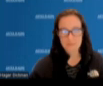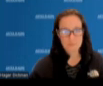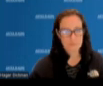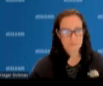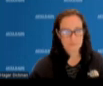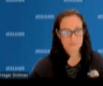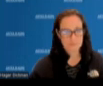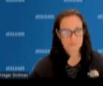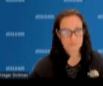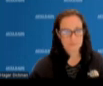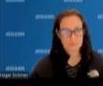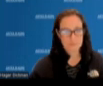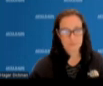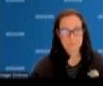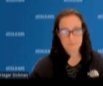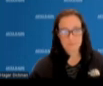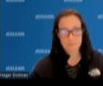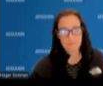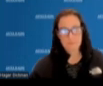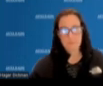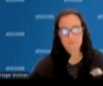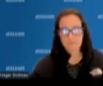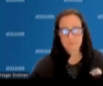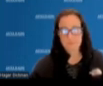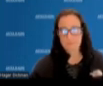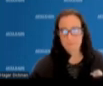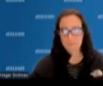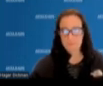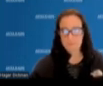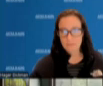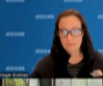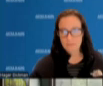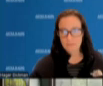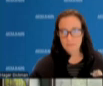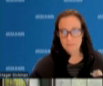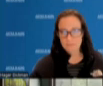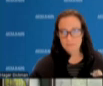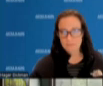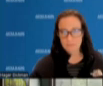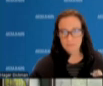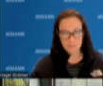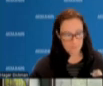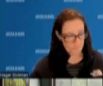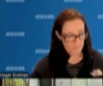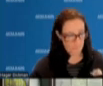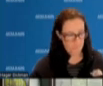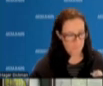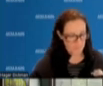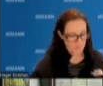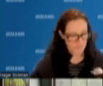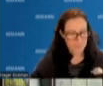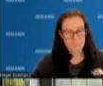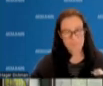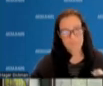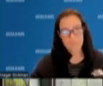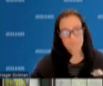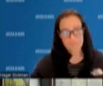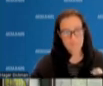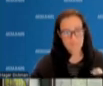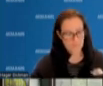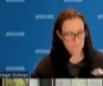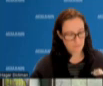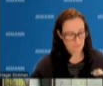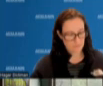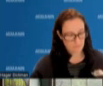Thank you, Hagar. And just want to encourage folks to get myself on camera here to ask